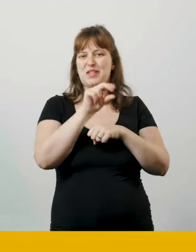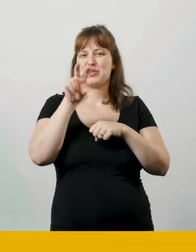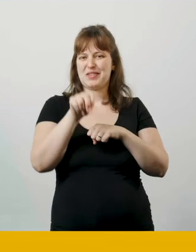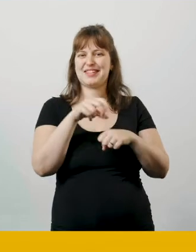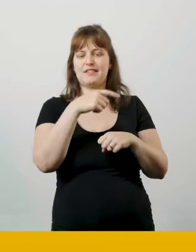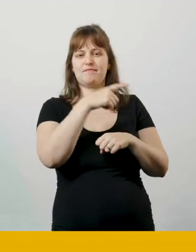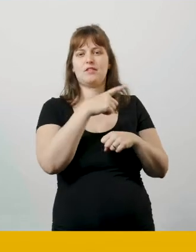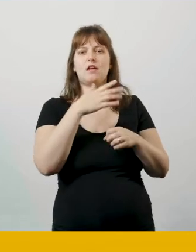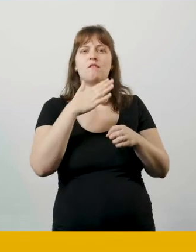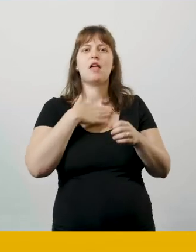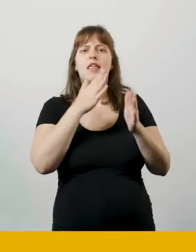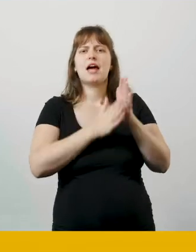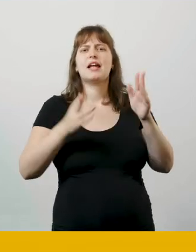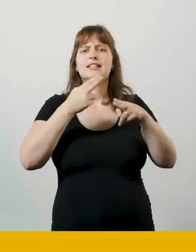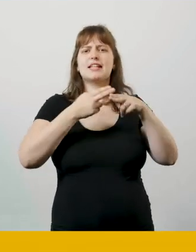from the